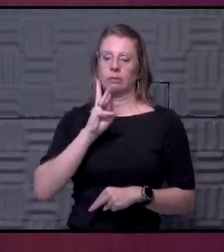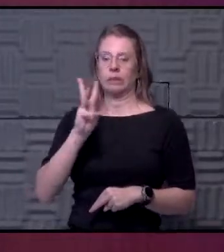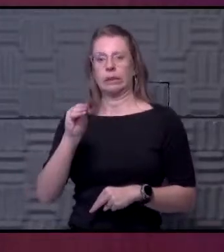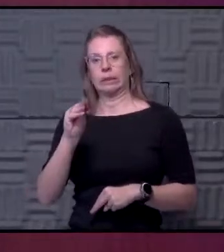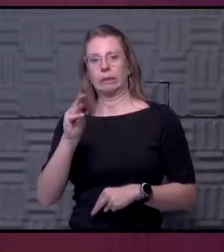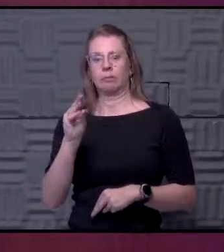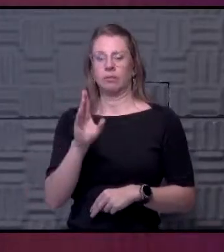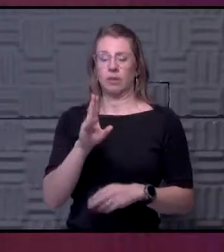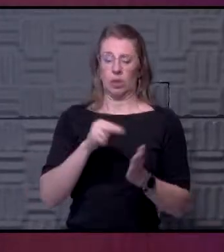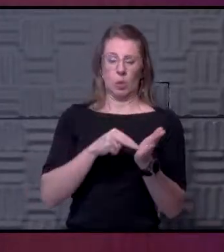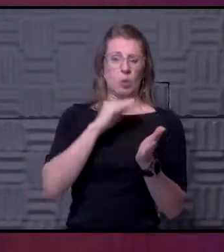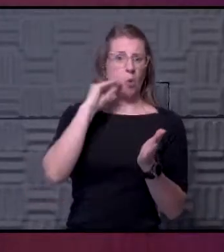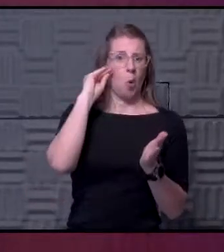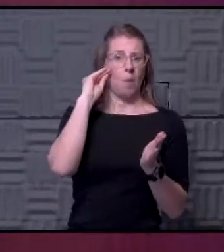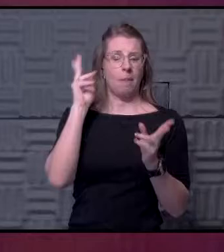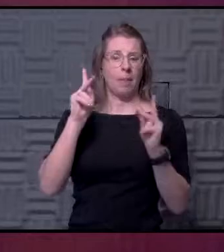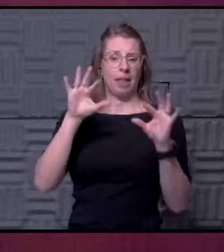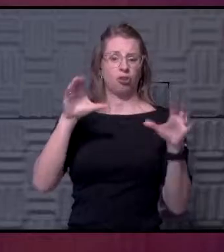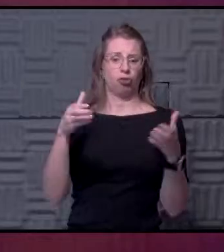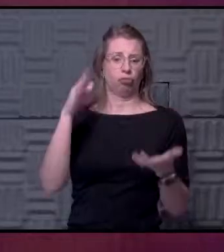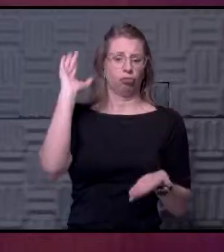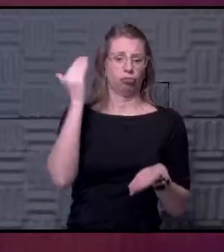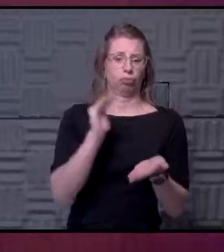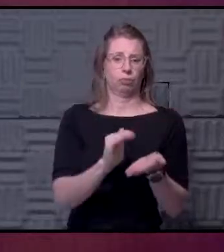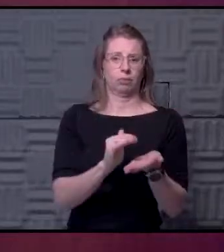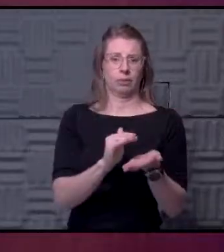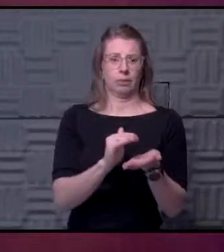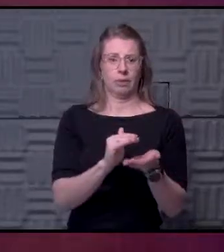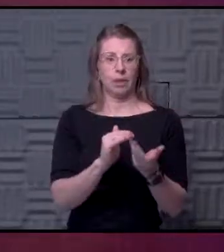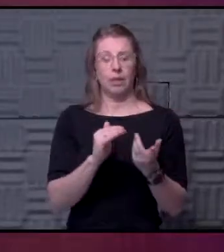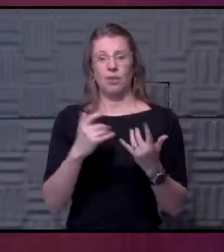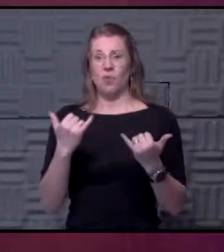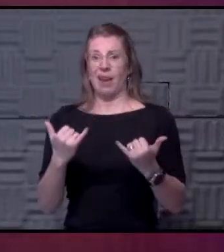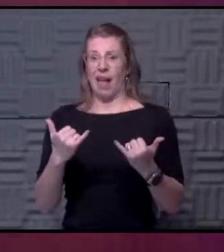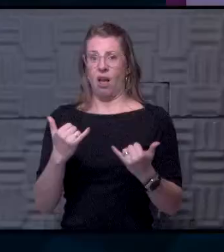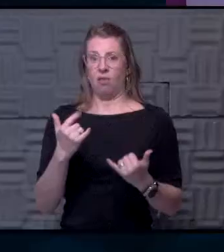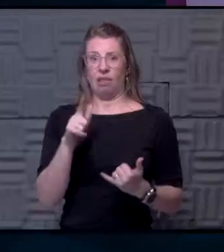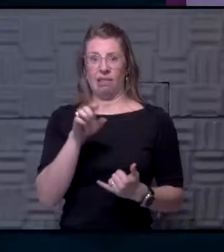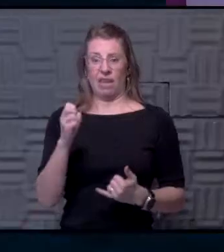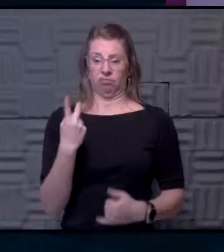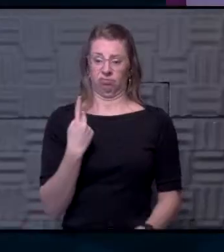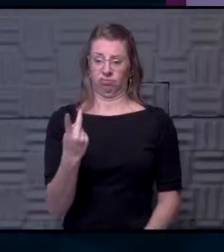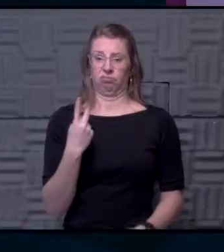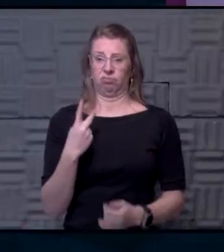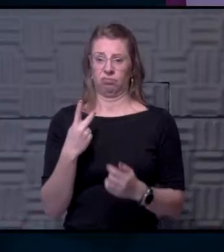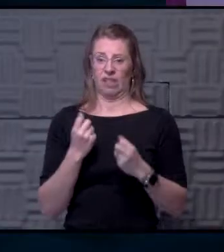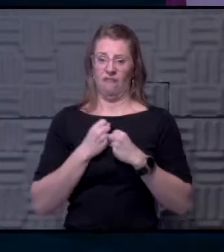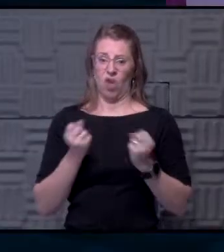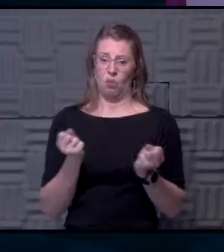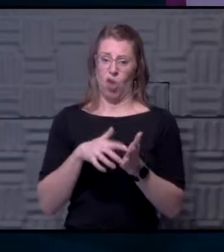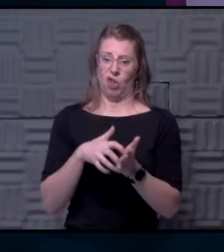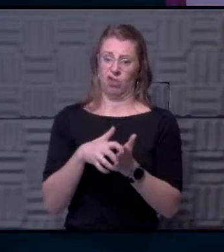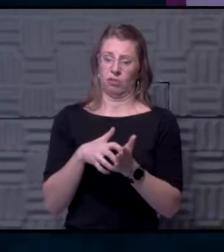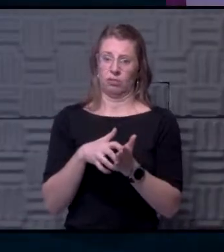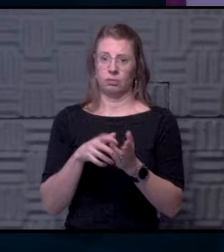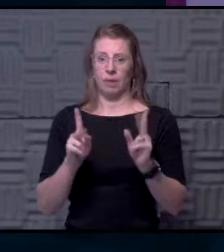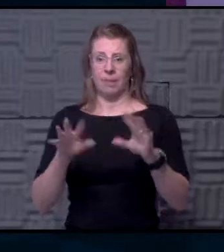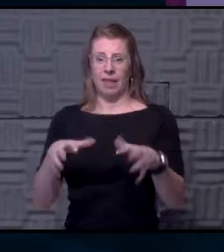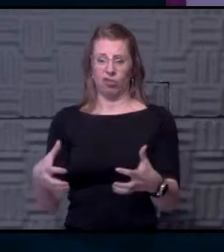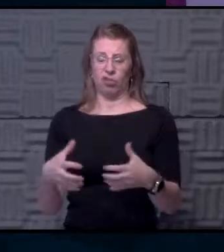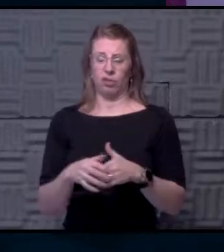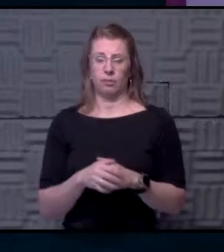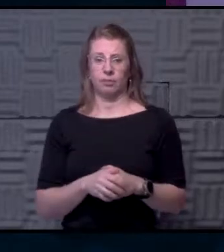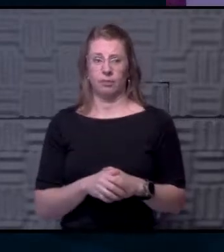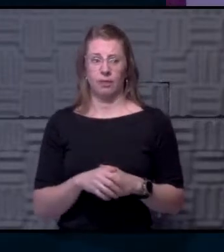without in nearly as many nursing home populations. So really, Lee, you and I are the vulnerable population right now, as we're the average, at least I'm the average, I can't speak for you, I guess,